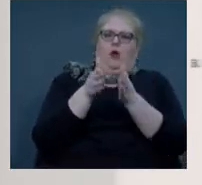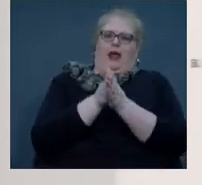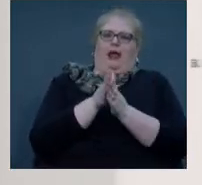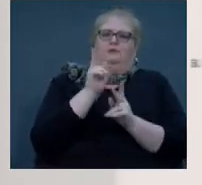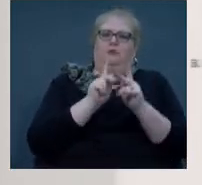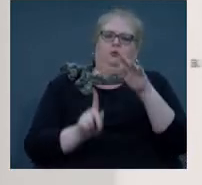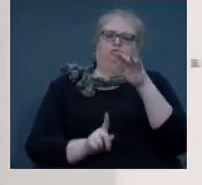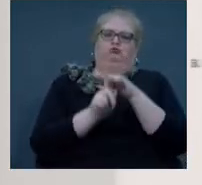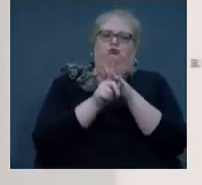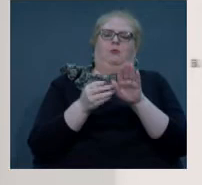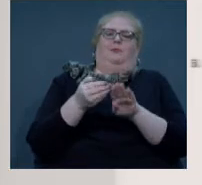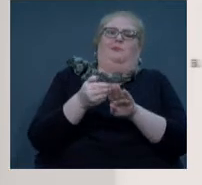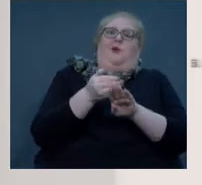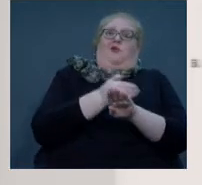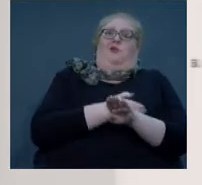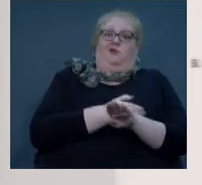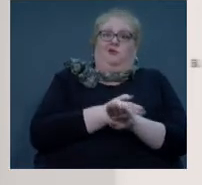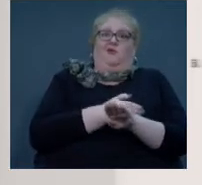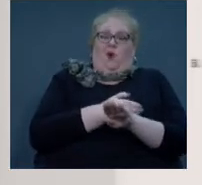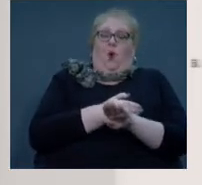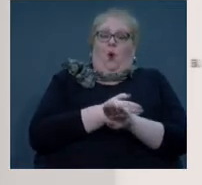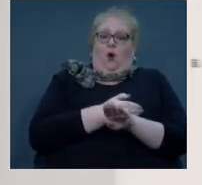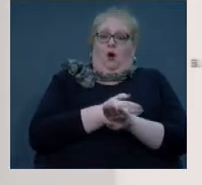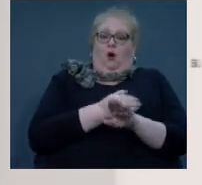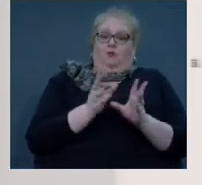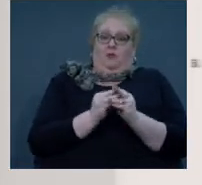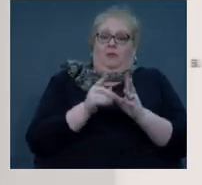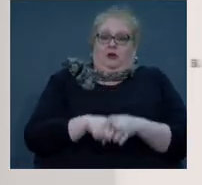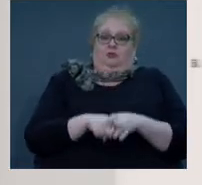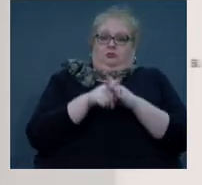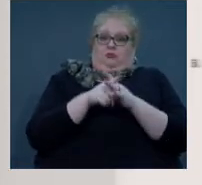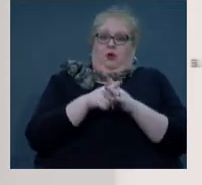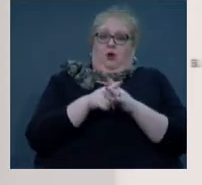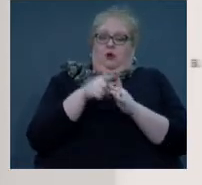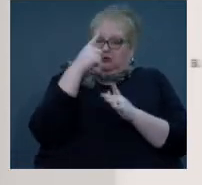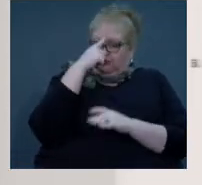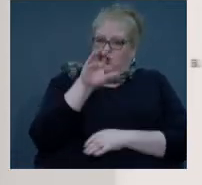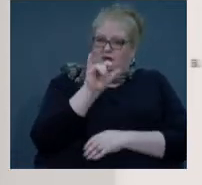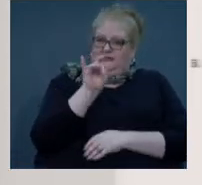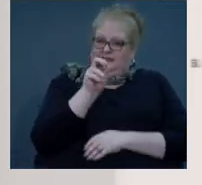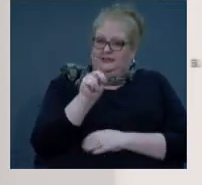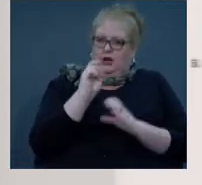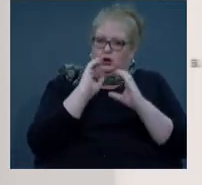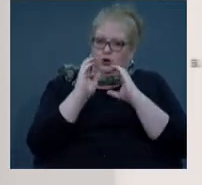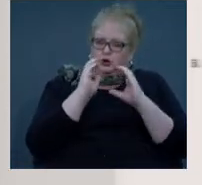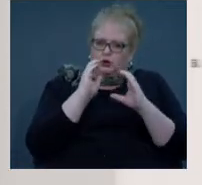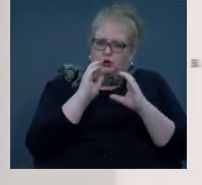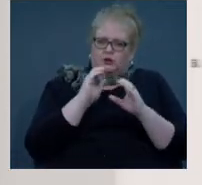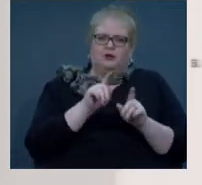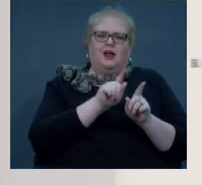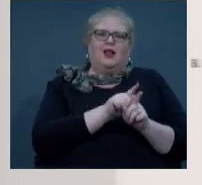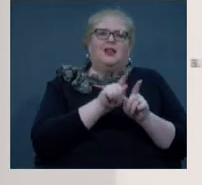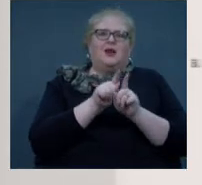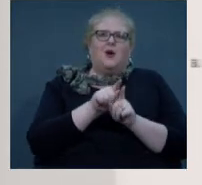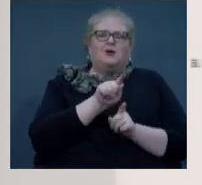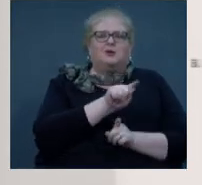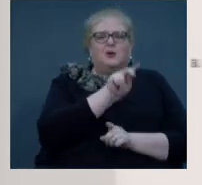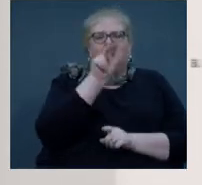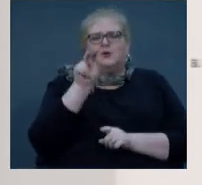And also, it's kind of inconsistent because over on page, I think it's 8,